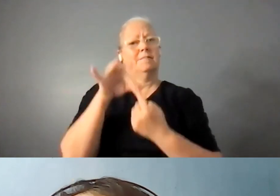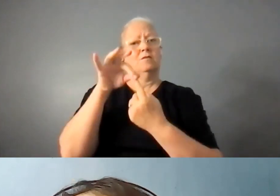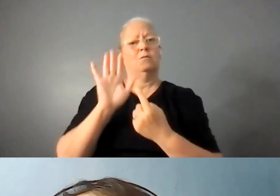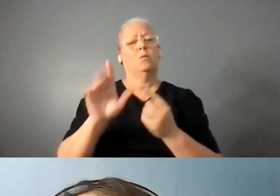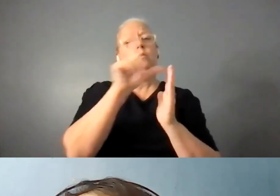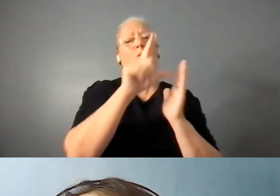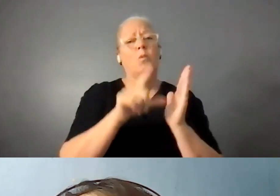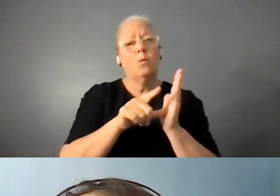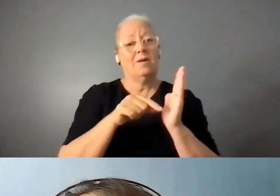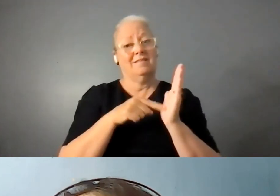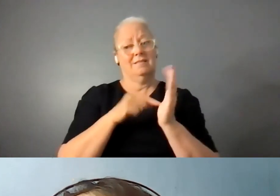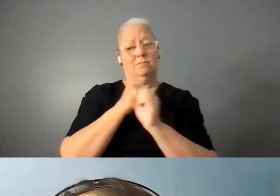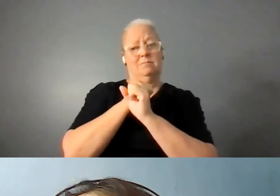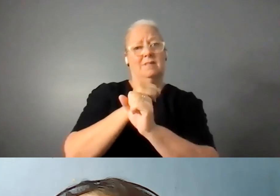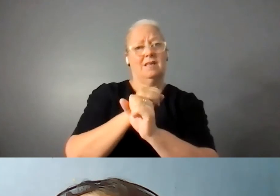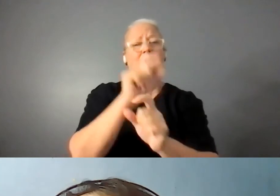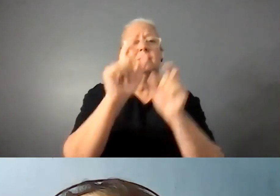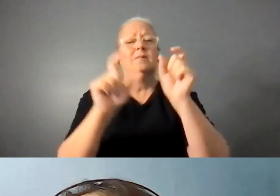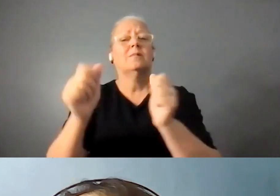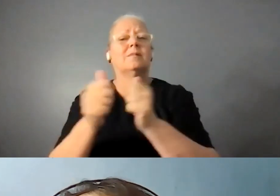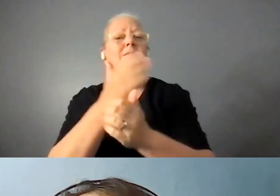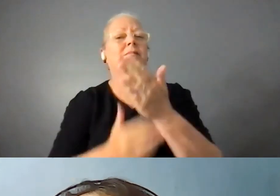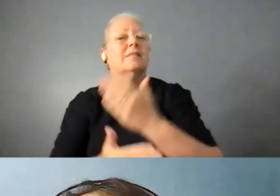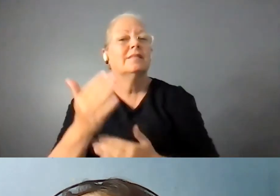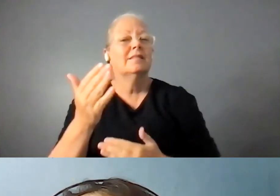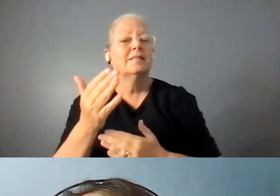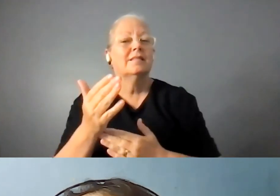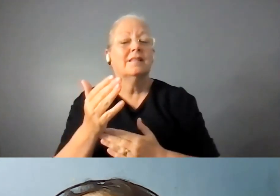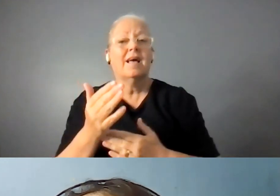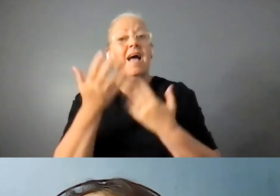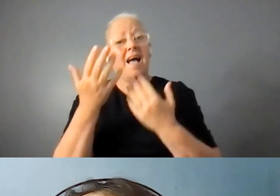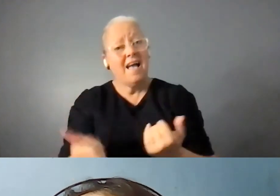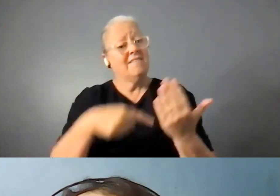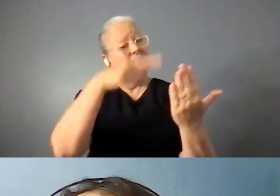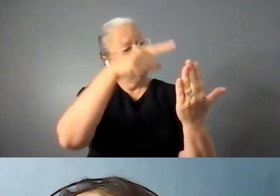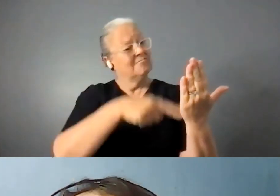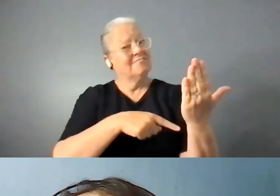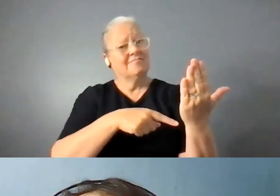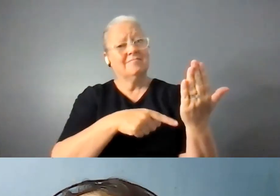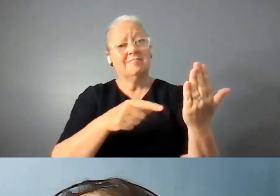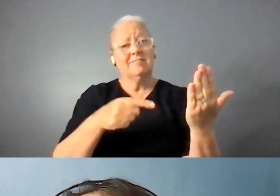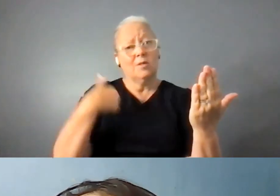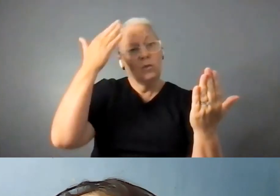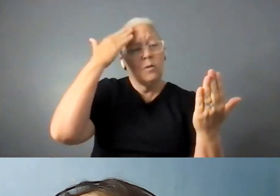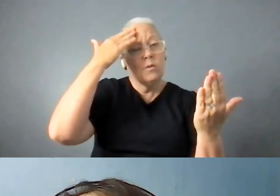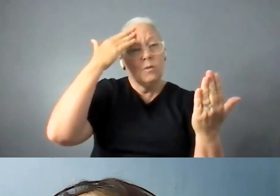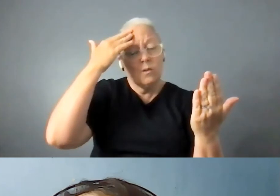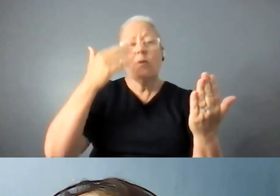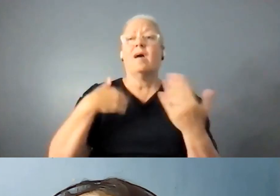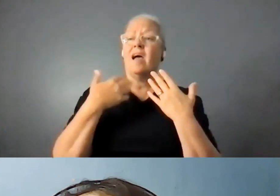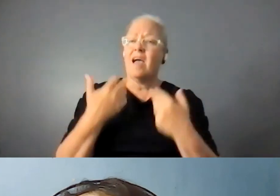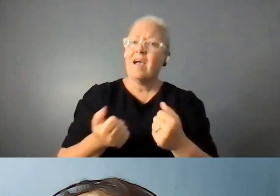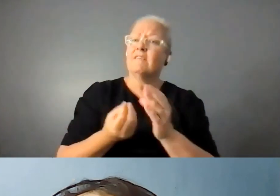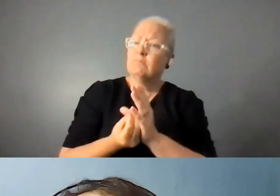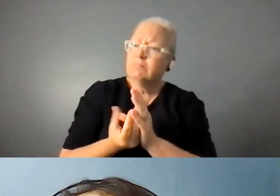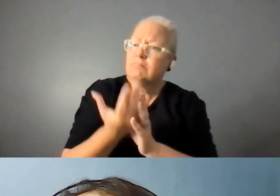people with disability. There's lots of things to do, however, but we've advanced and we've conquered lots